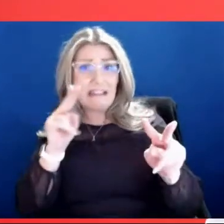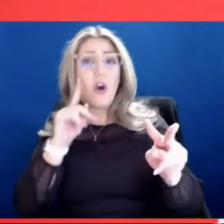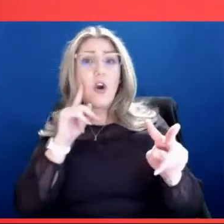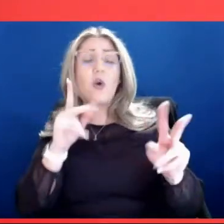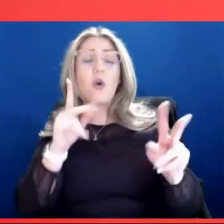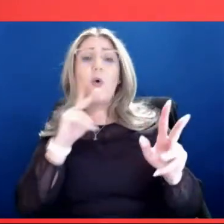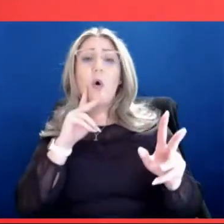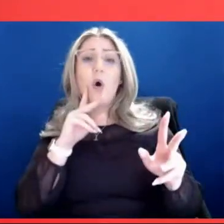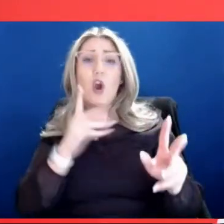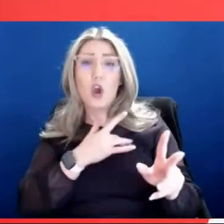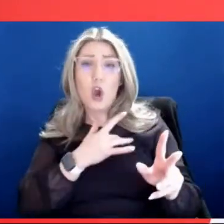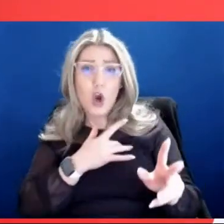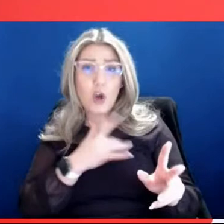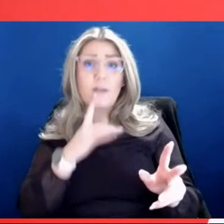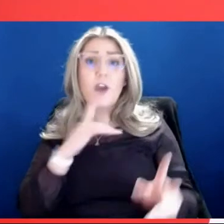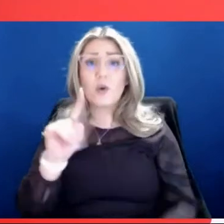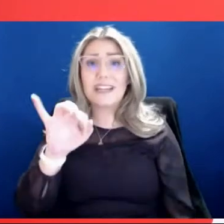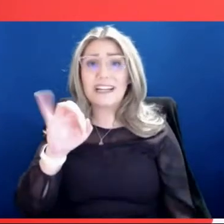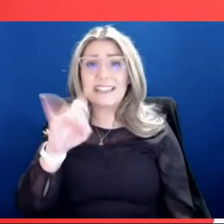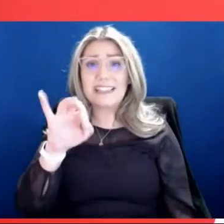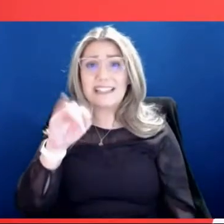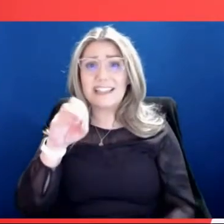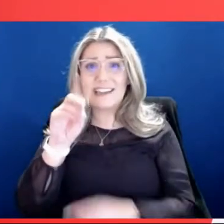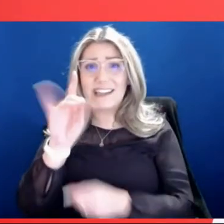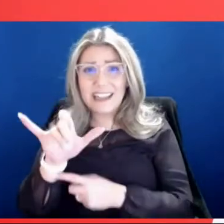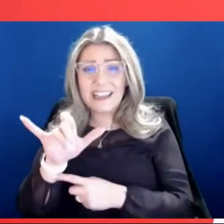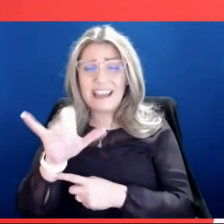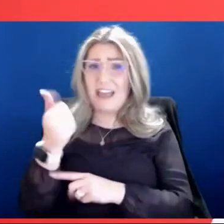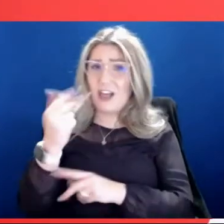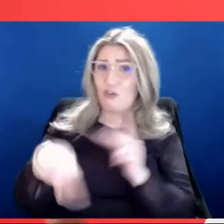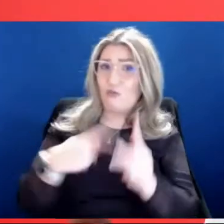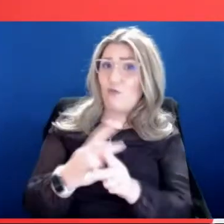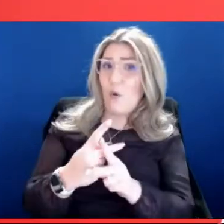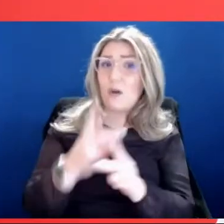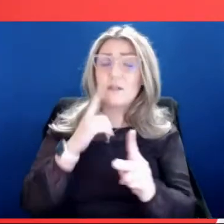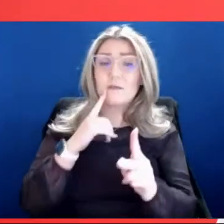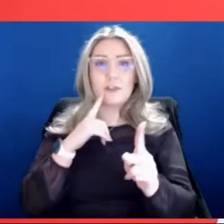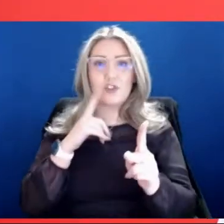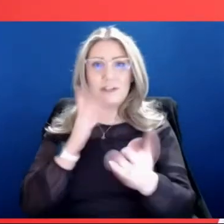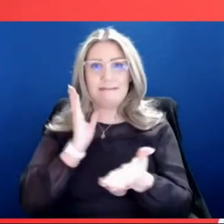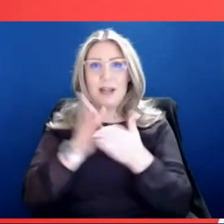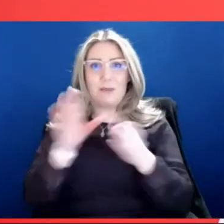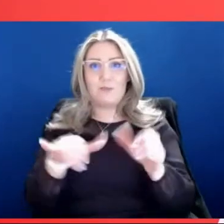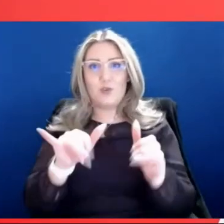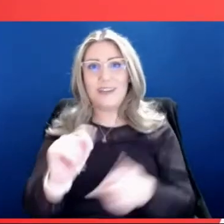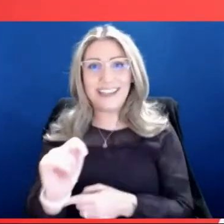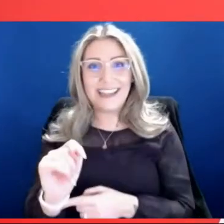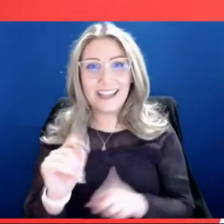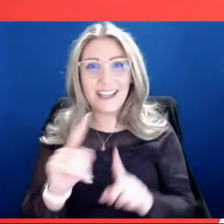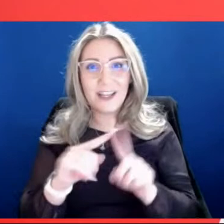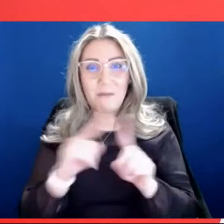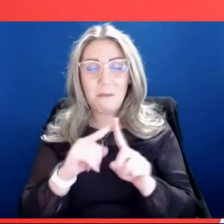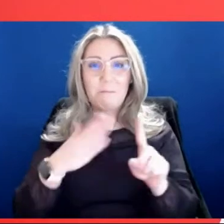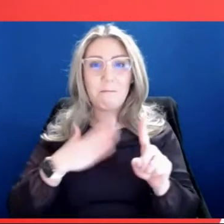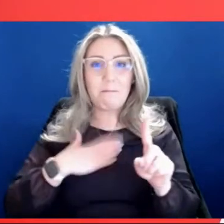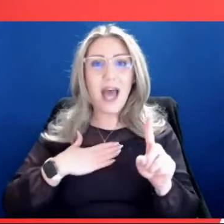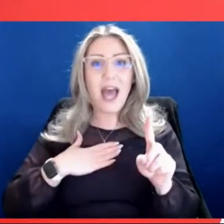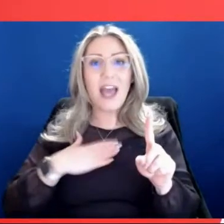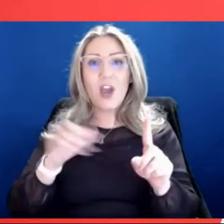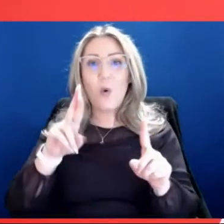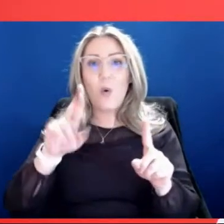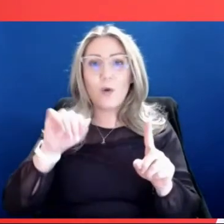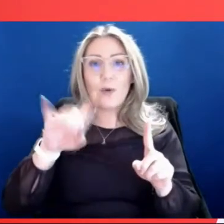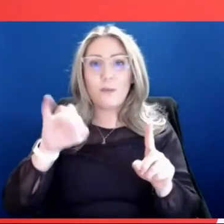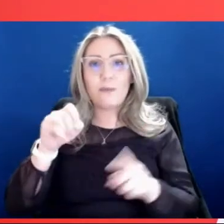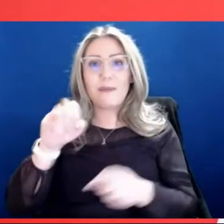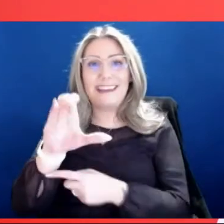in every other form of cardiotoxicity, you say just quit doing it. My orthopedic surgeon, you know, when I tell him, an orthopedist